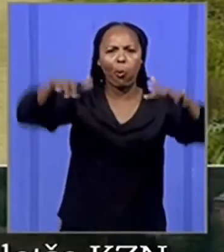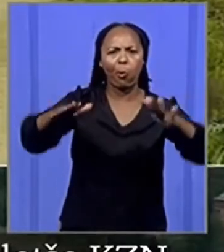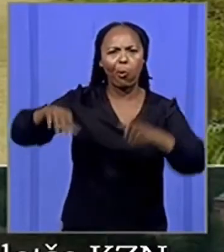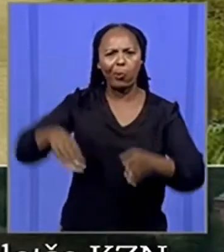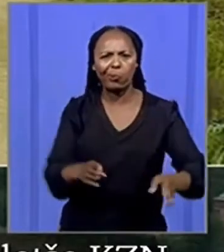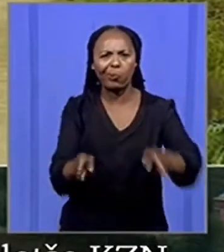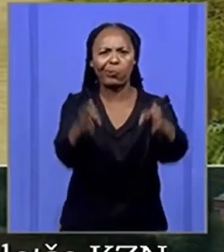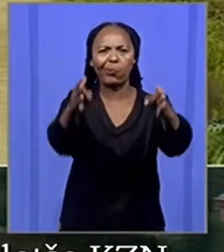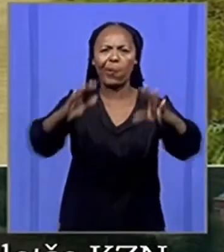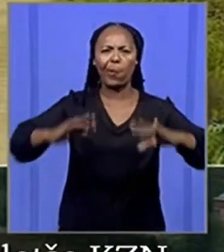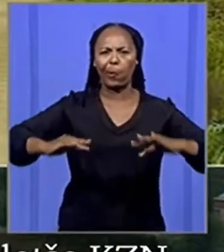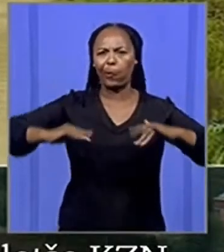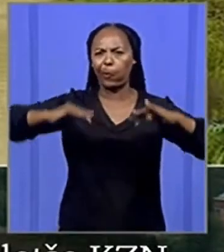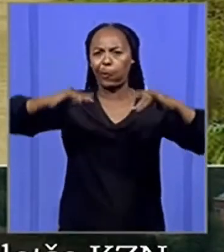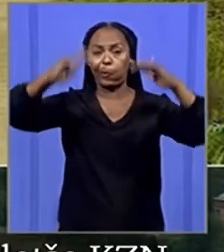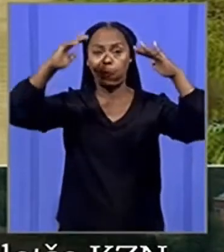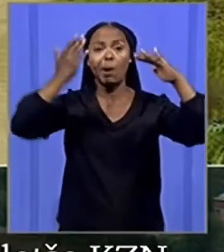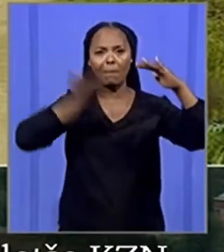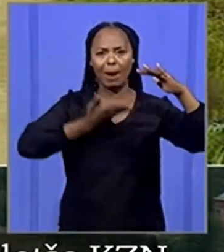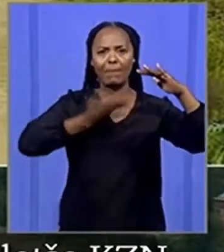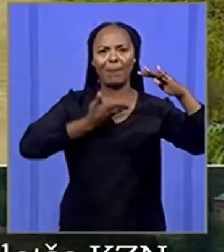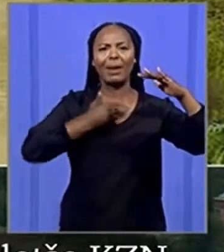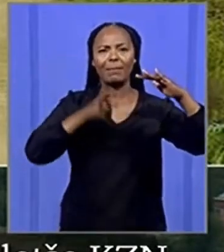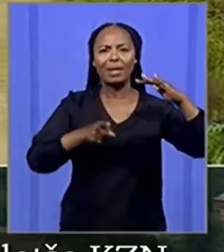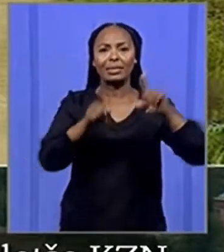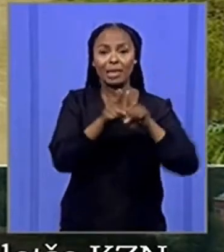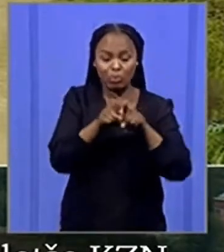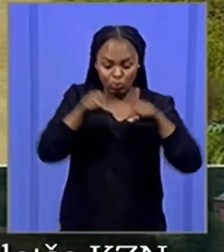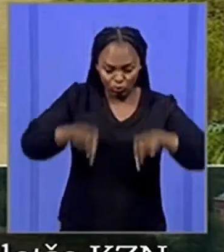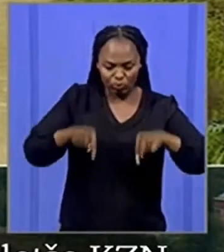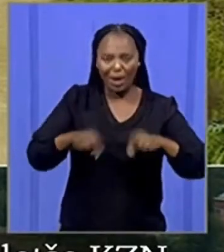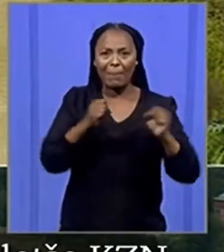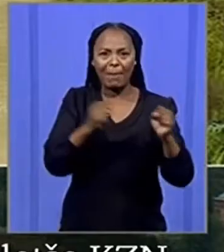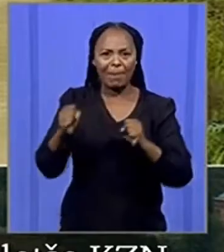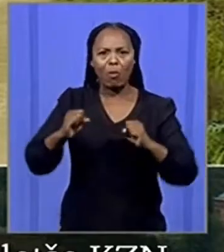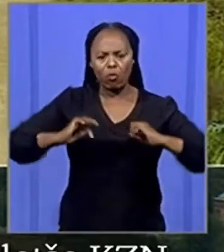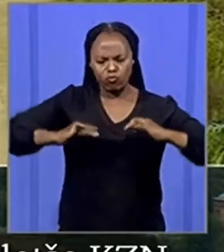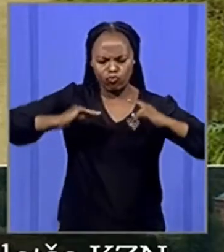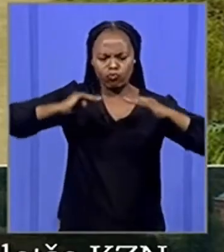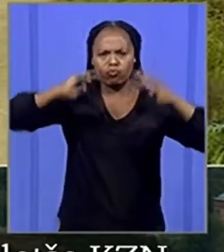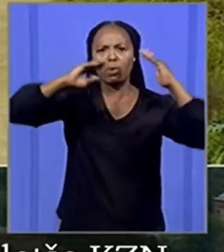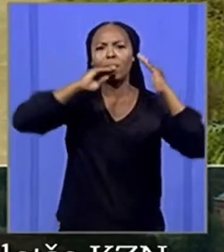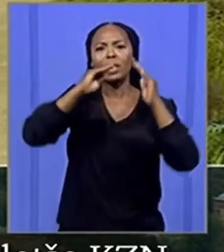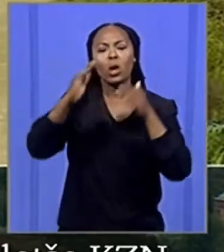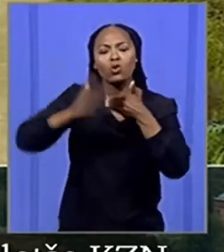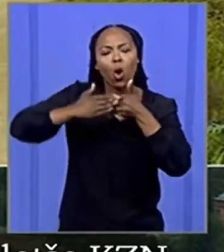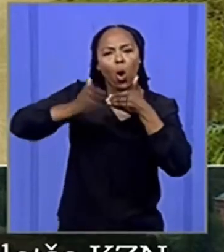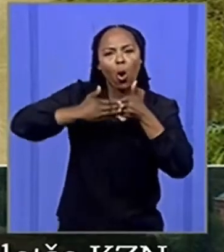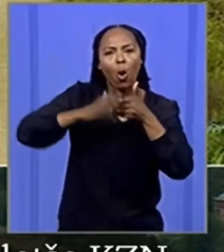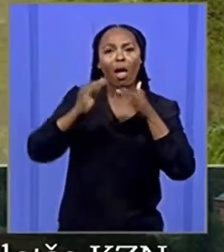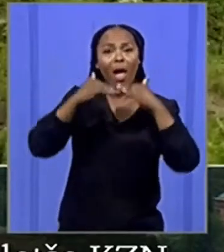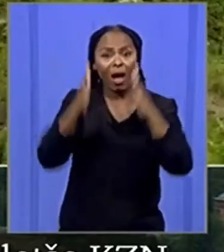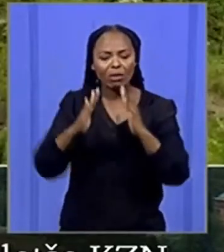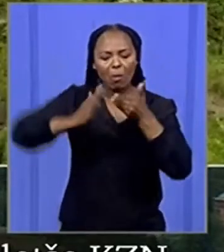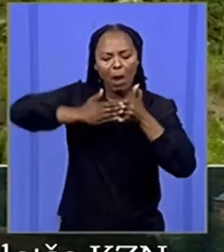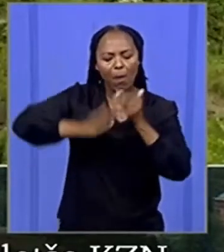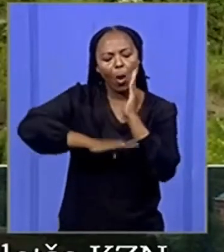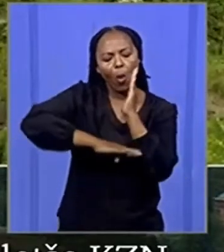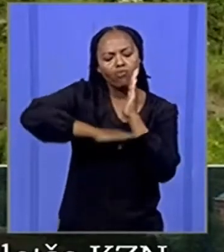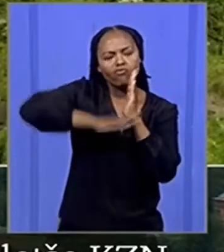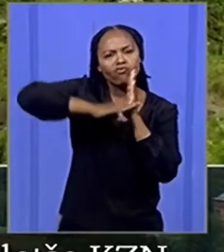debris over there, even today and the day first, that it is the height of your door in your home. That's the height of the water.